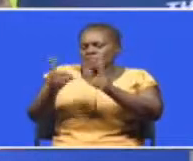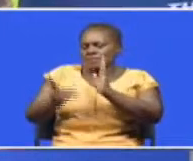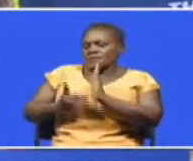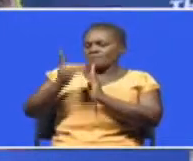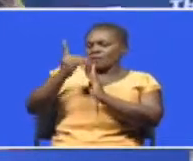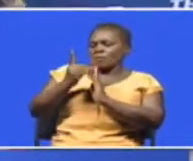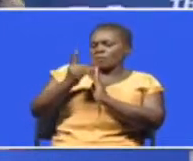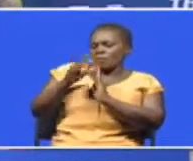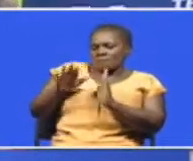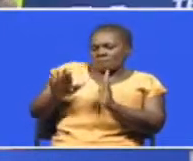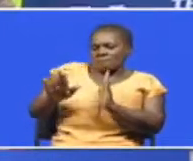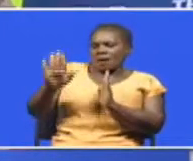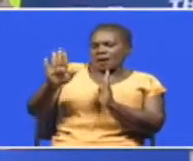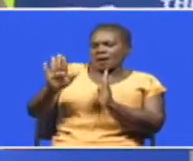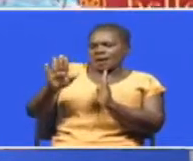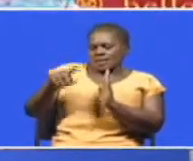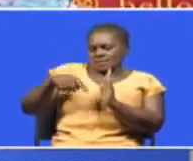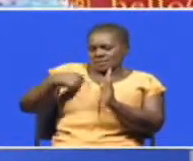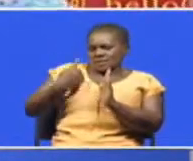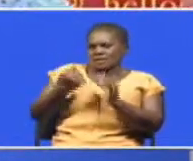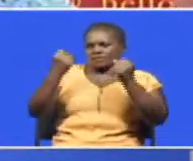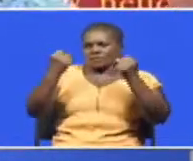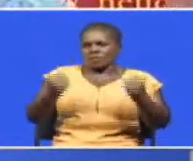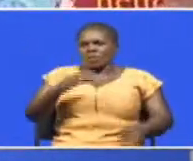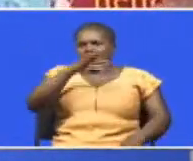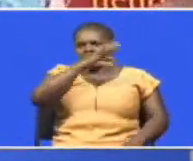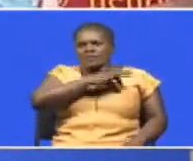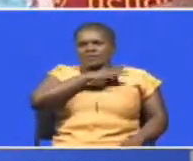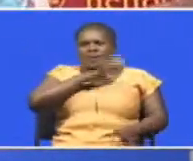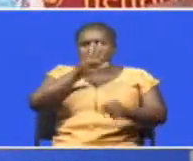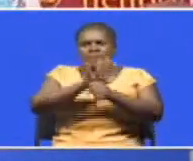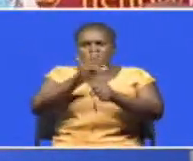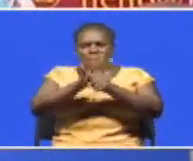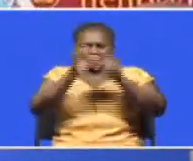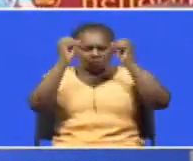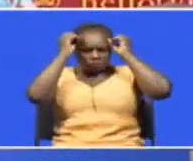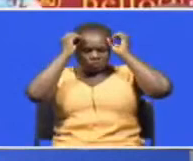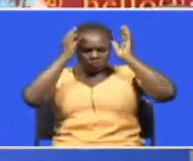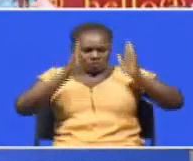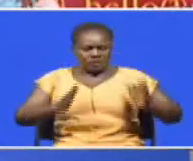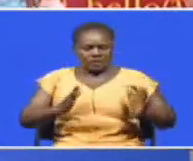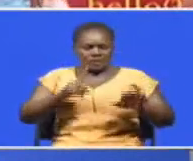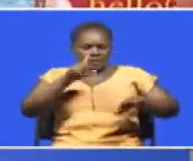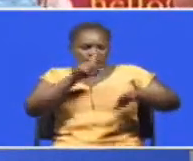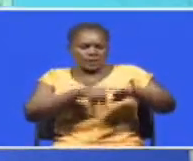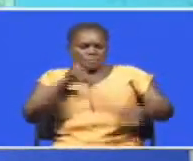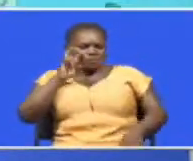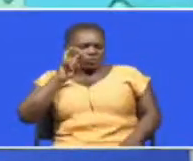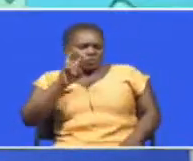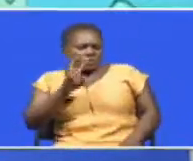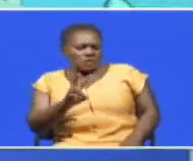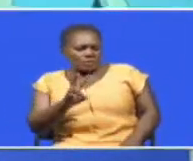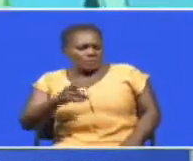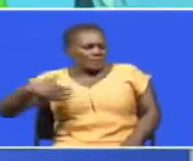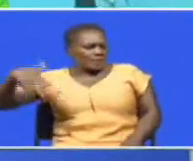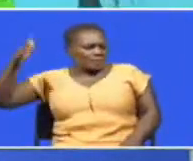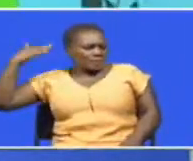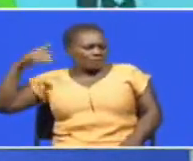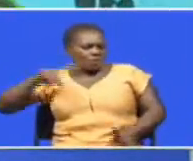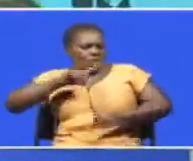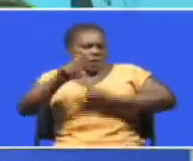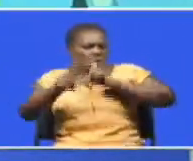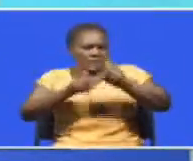develop their self-esteem. We have benefited so many students, and if you look at the previous